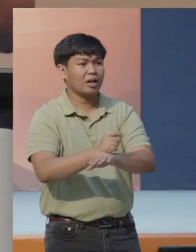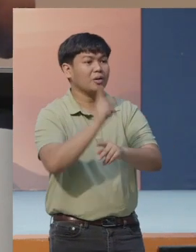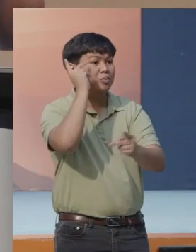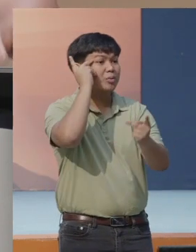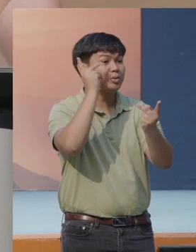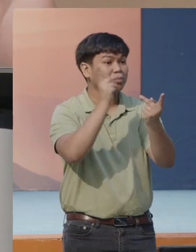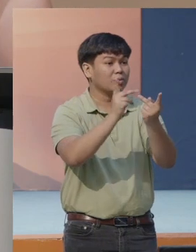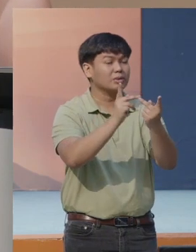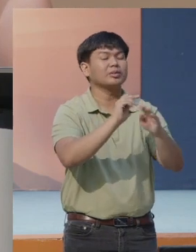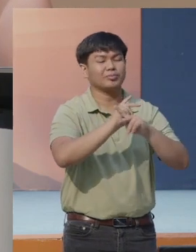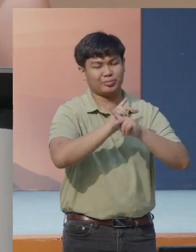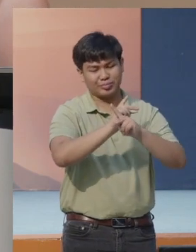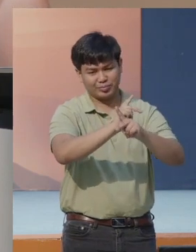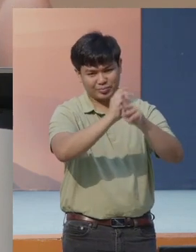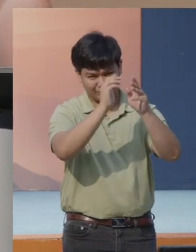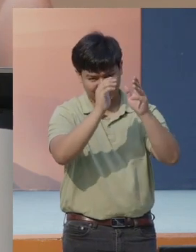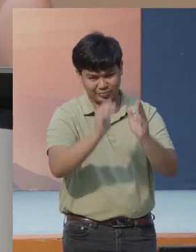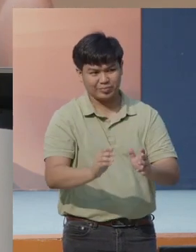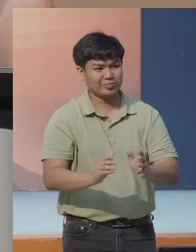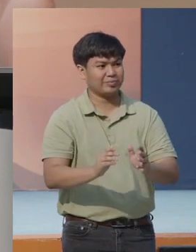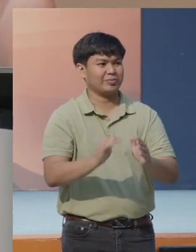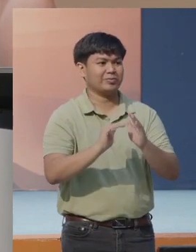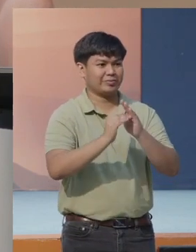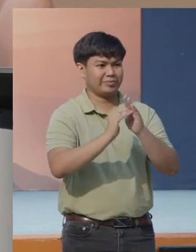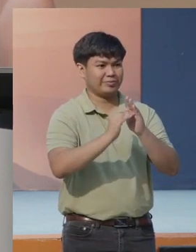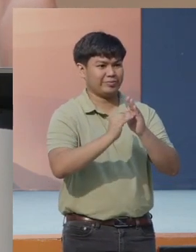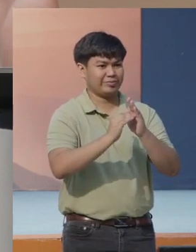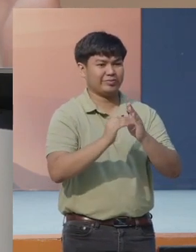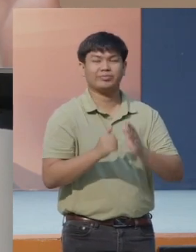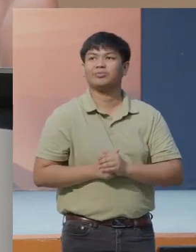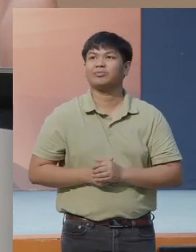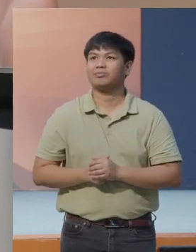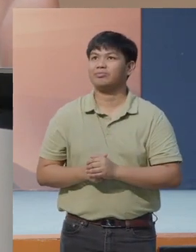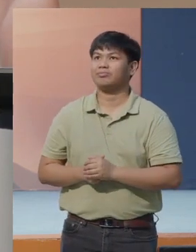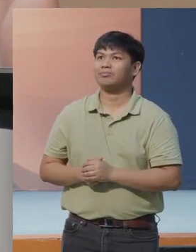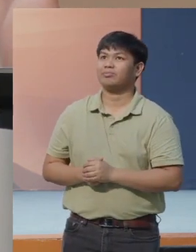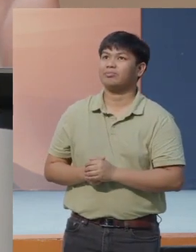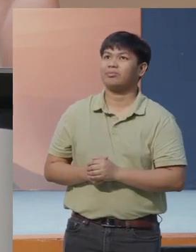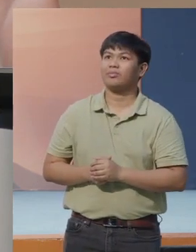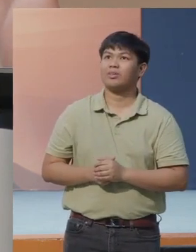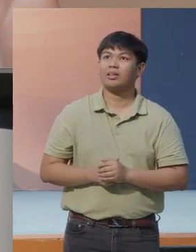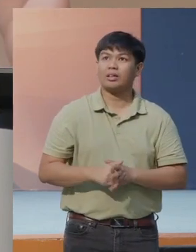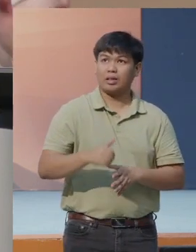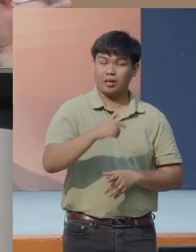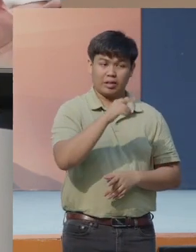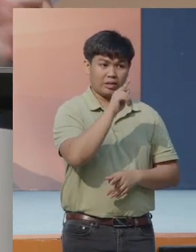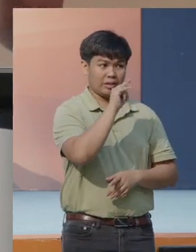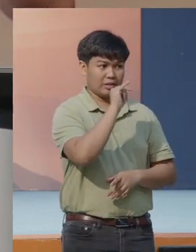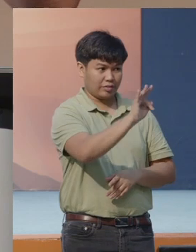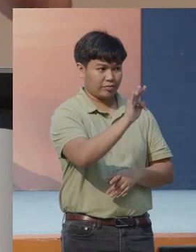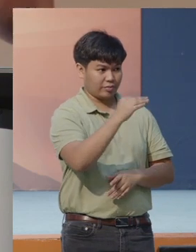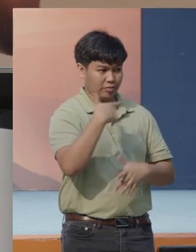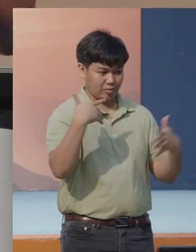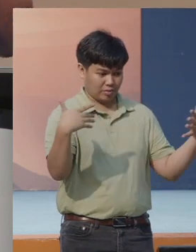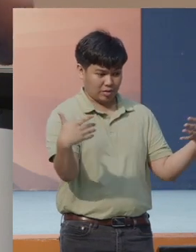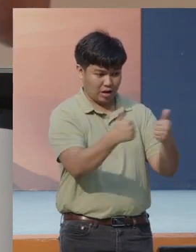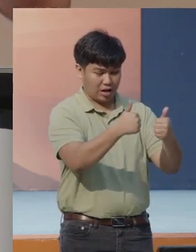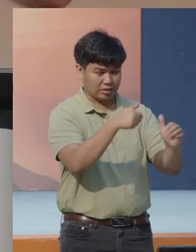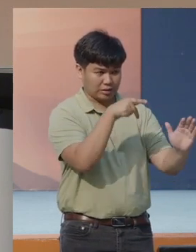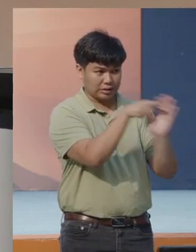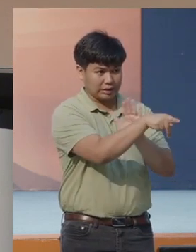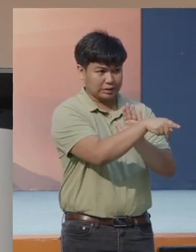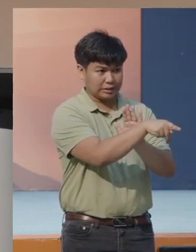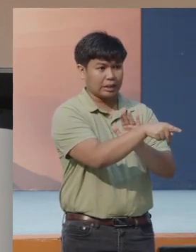the people of Israel and for the strangers sojourning among them, that anyone who killed a person without intent